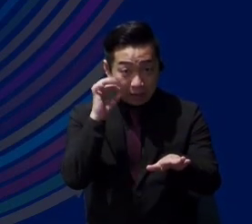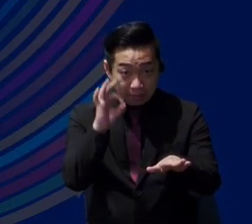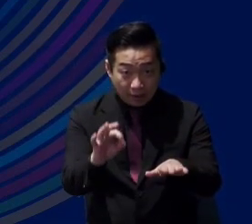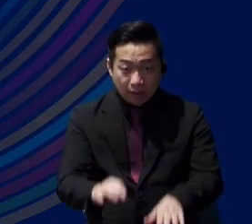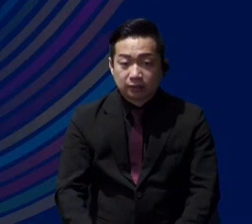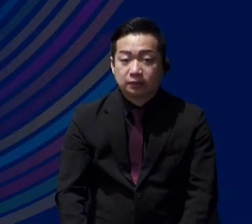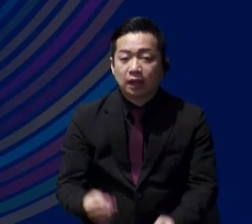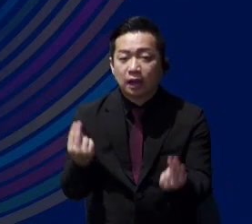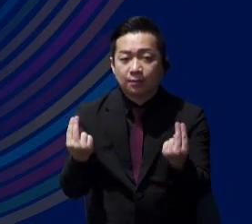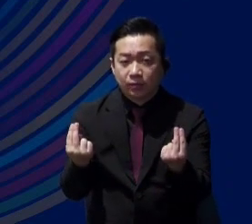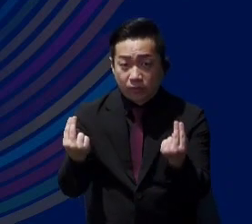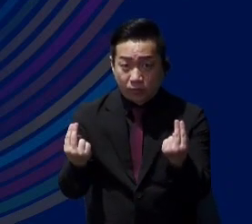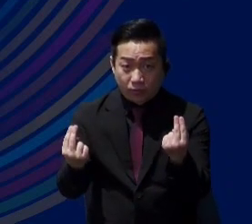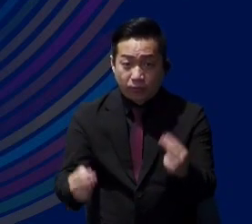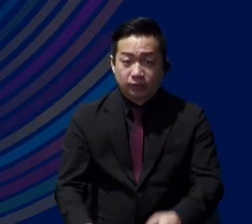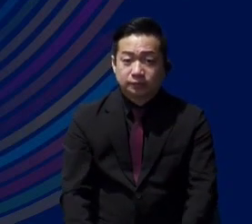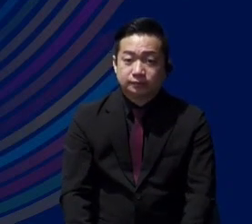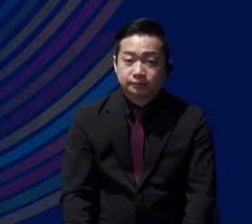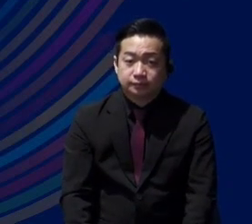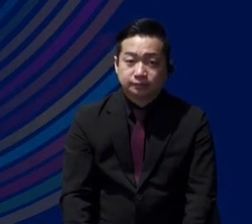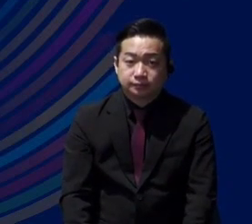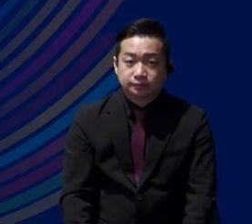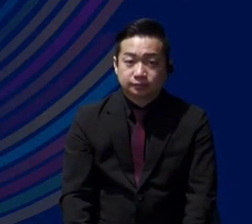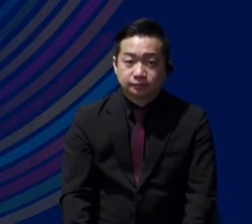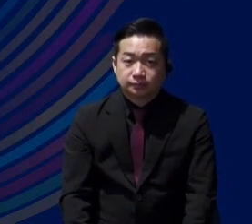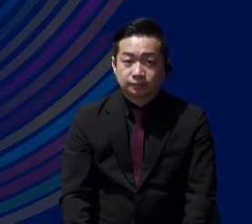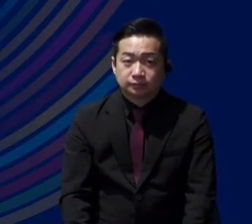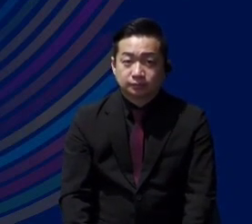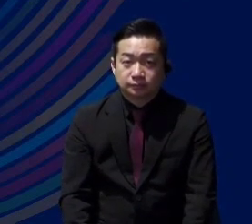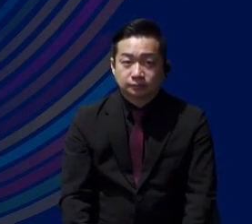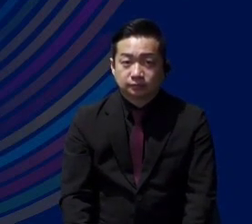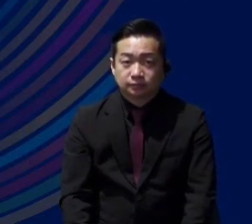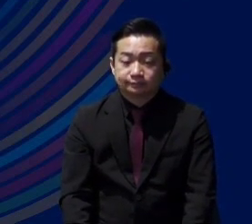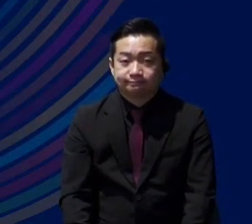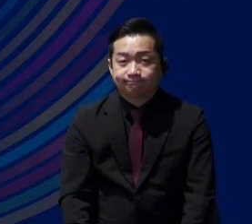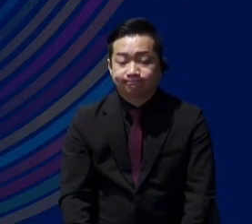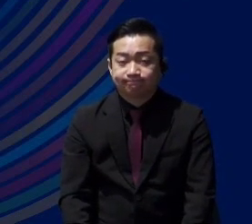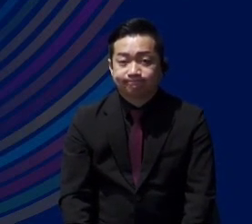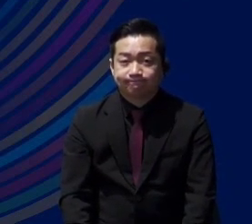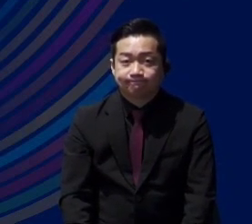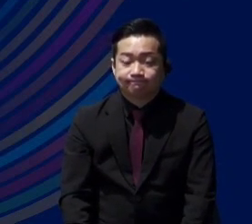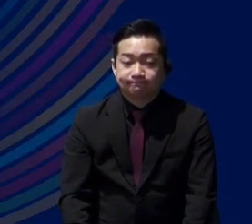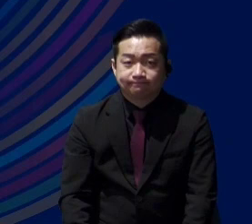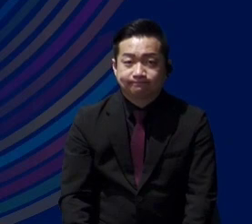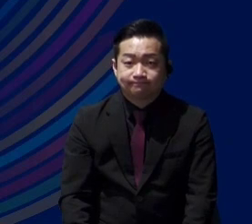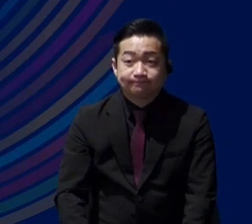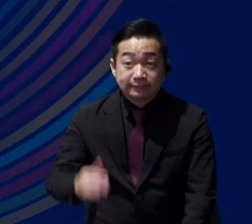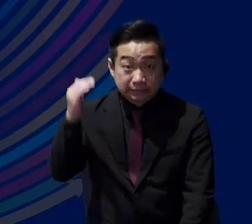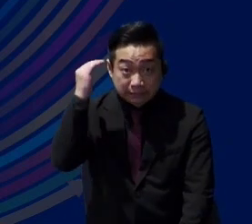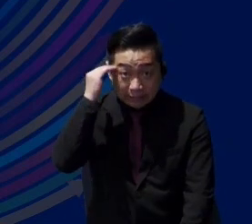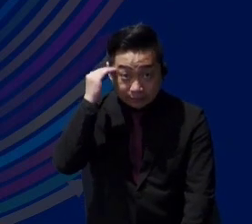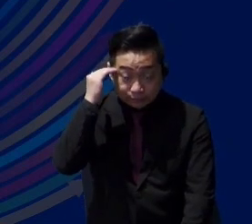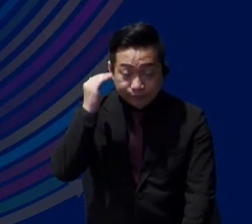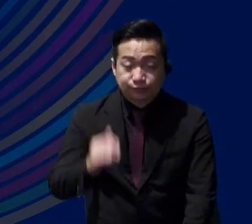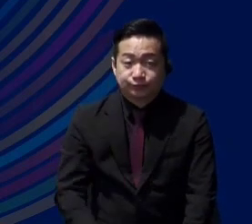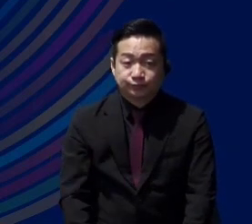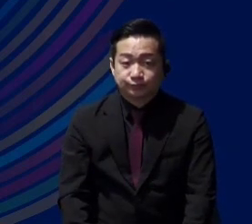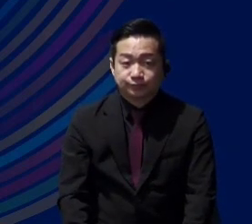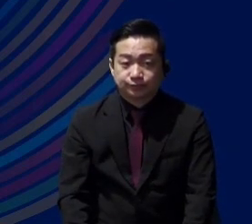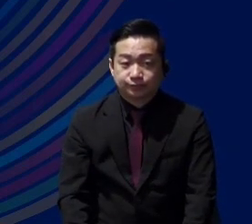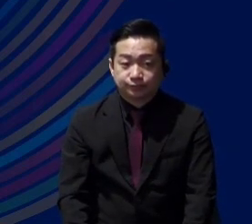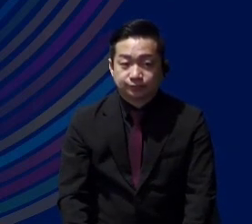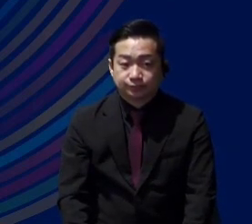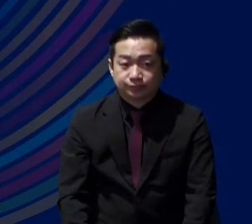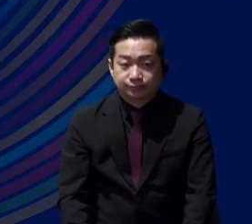the all area, you are here better than some state in